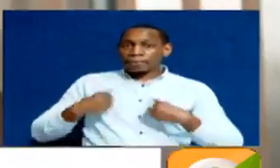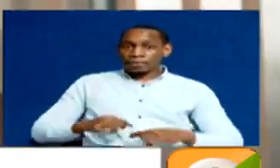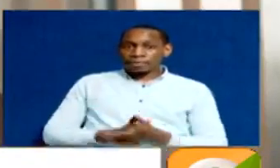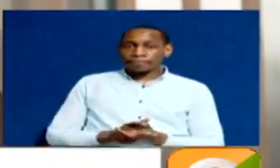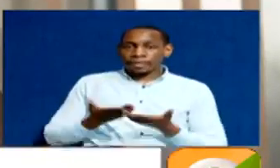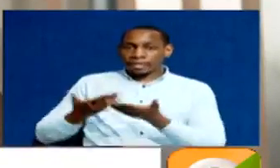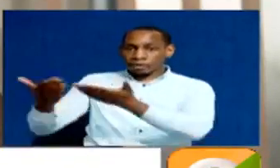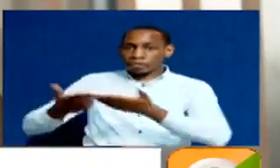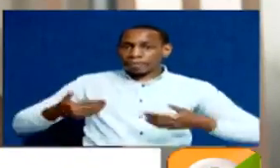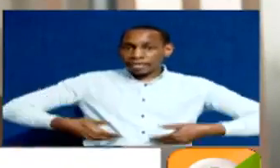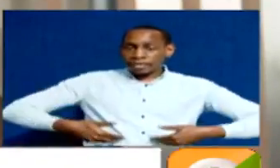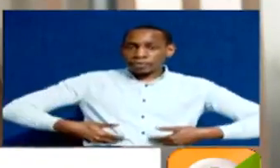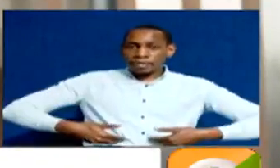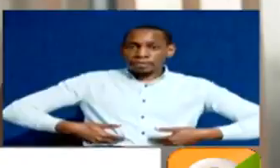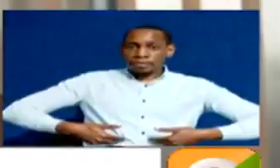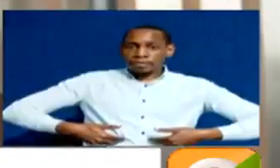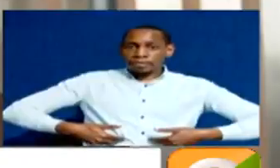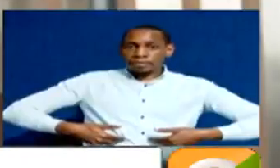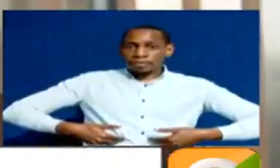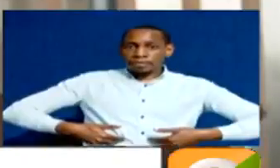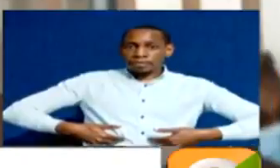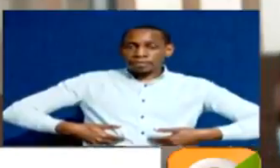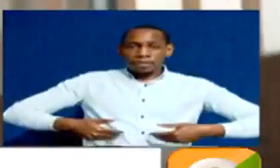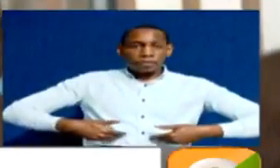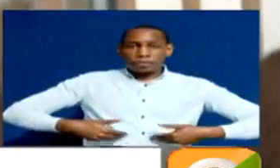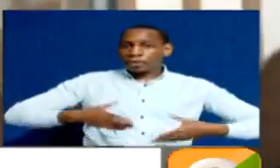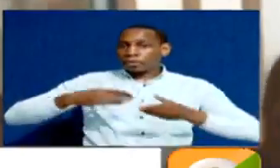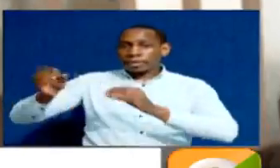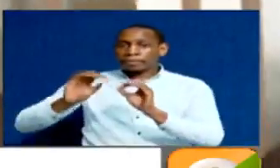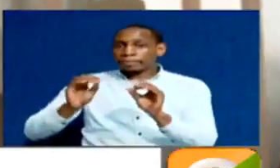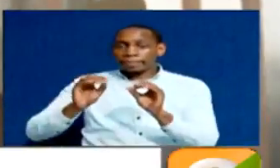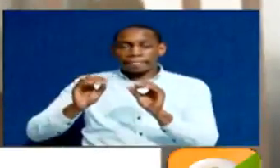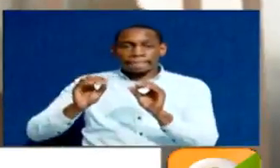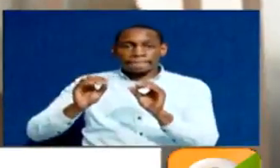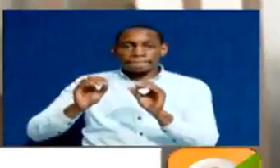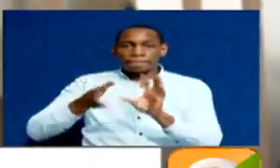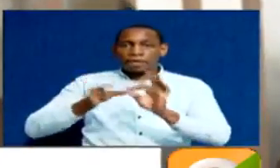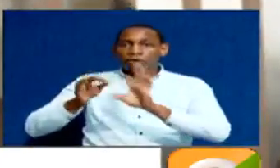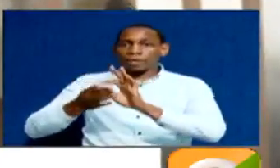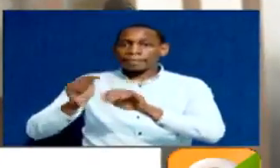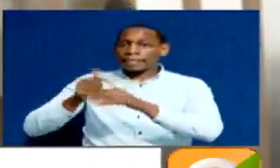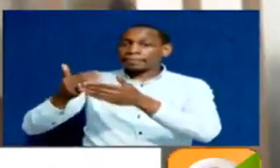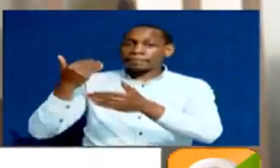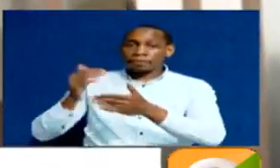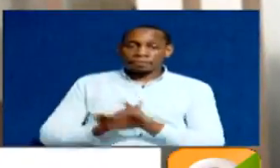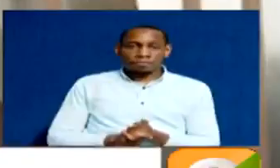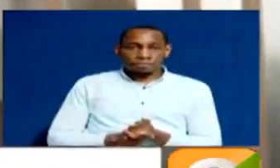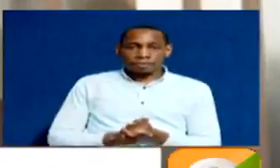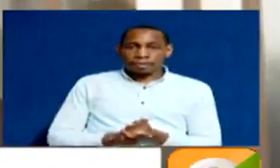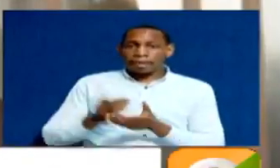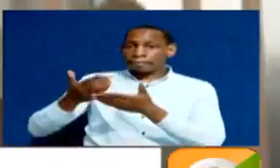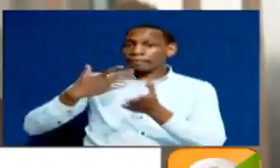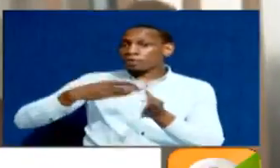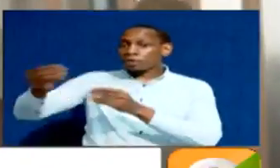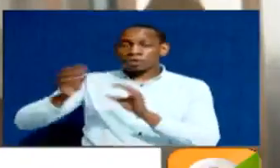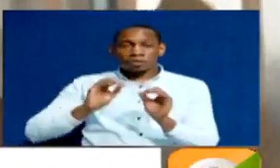tumelete vijana ambaye hawajaweza kwenda Olimpiki kwa wakati mwingine. Hawajai